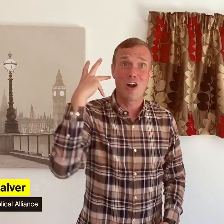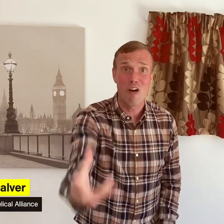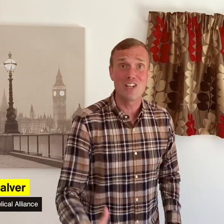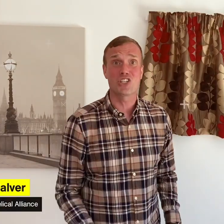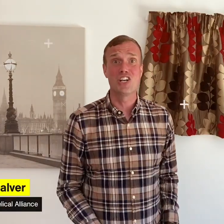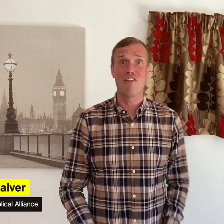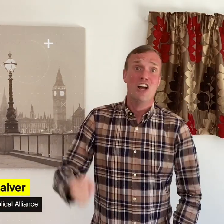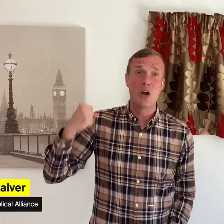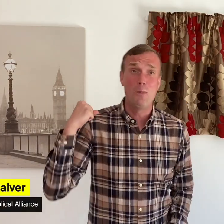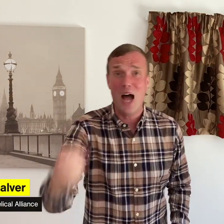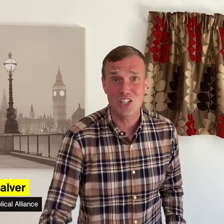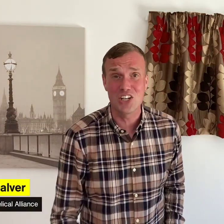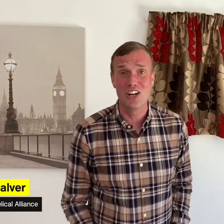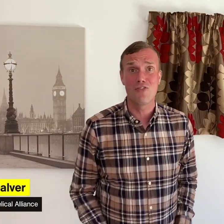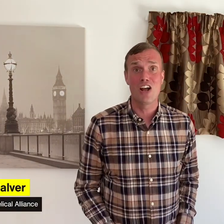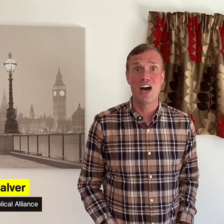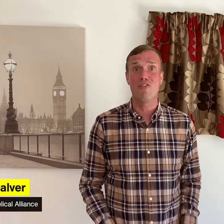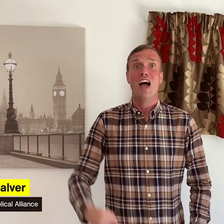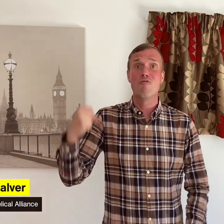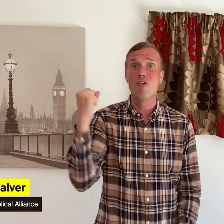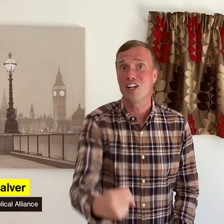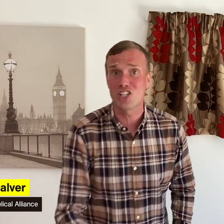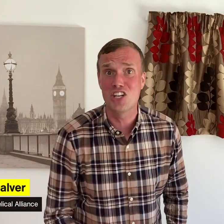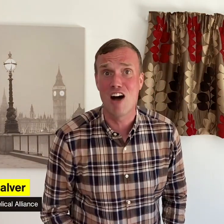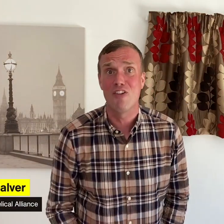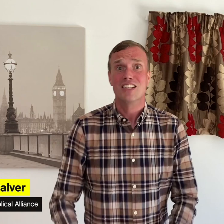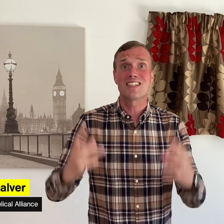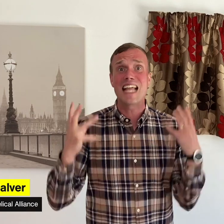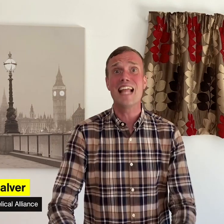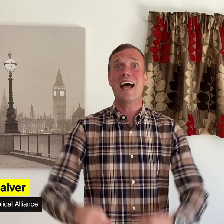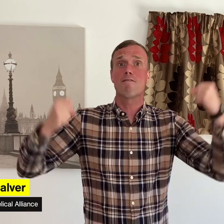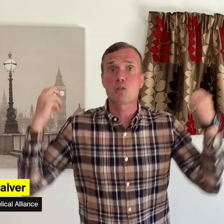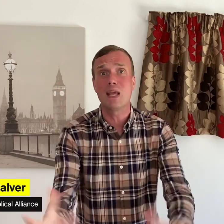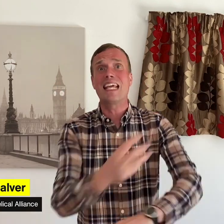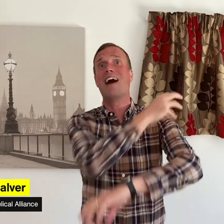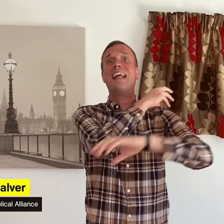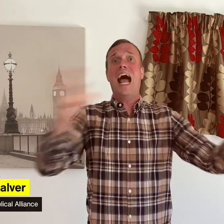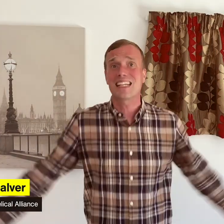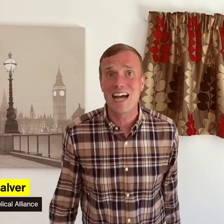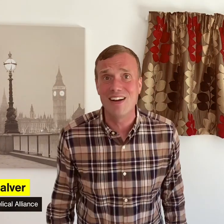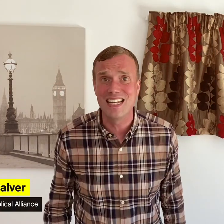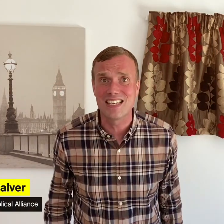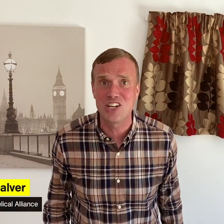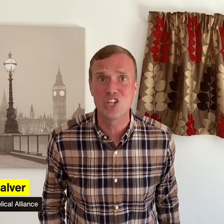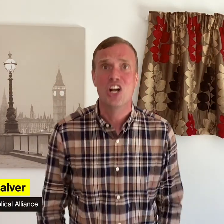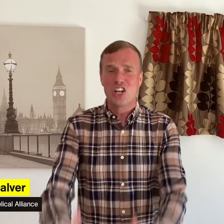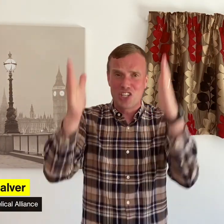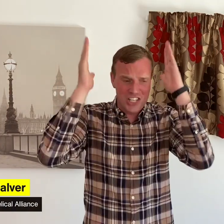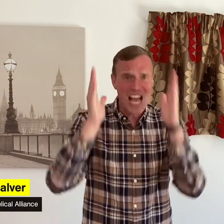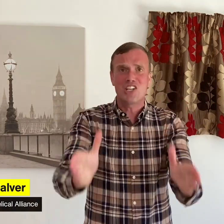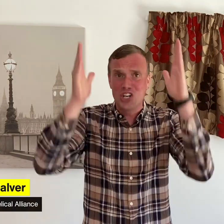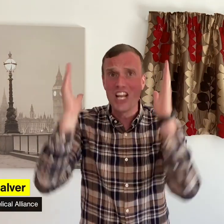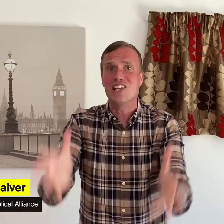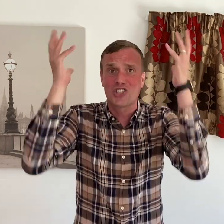Be courageous enough, compassionate enough, and righteous enough to stand out, speak out, and act out in this nation, because